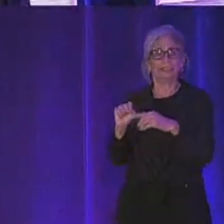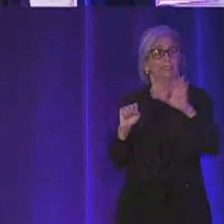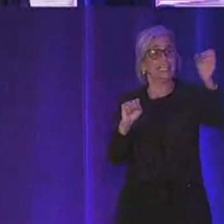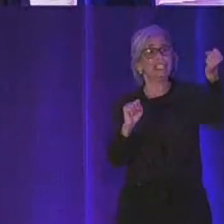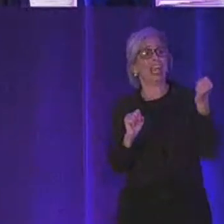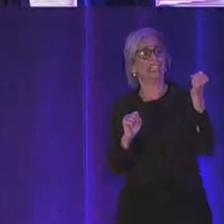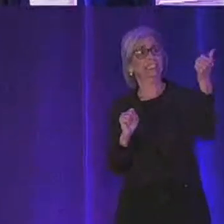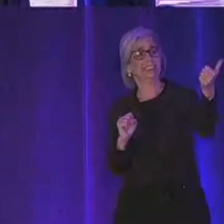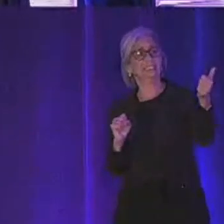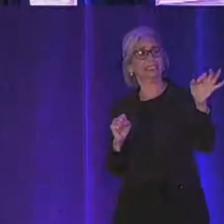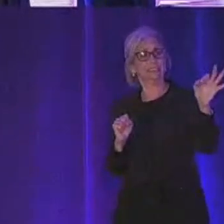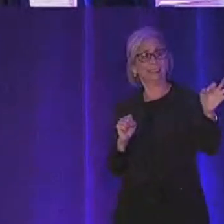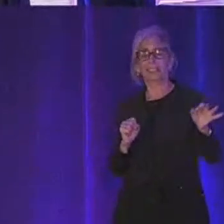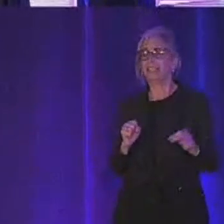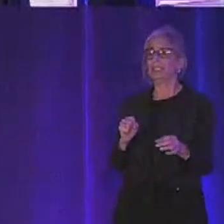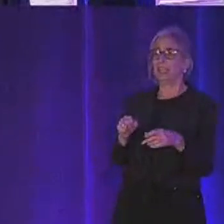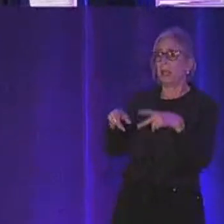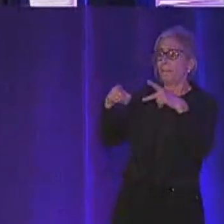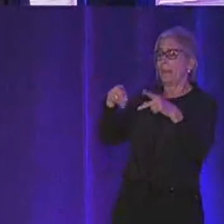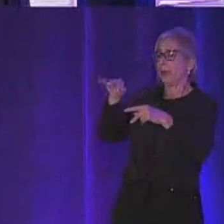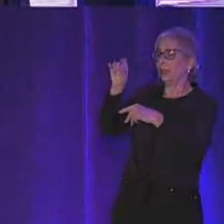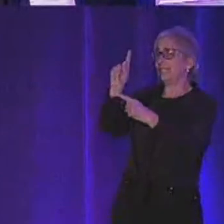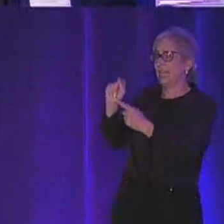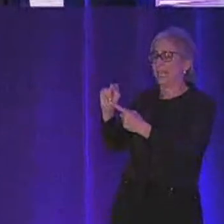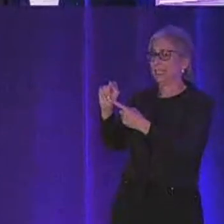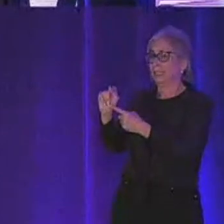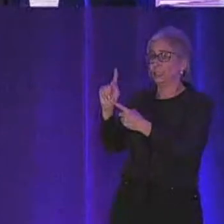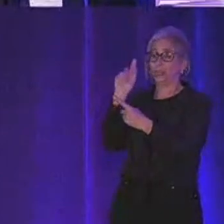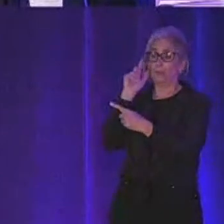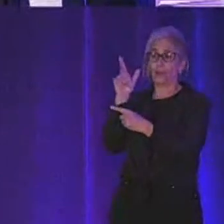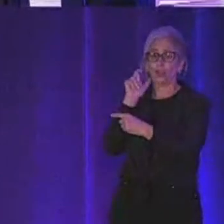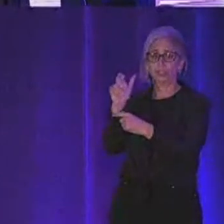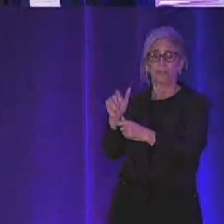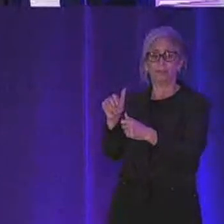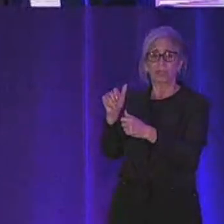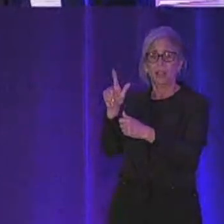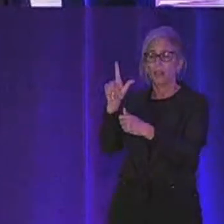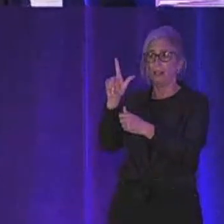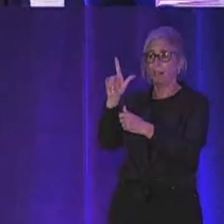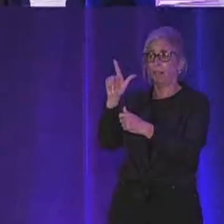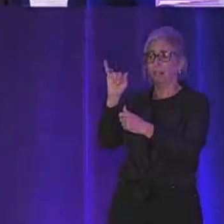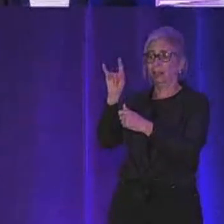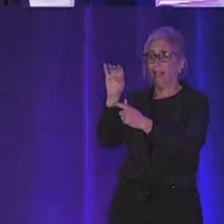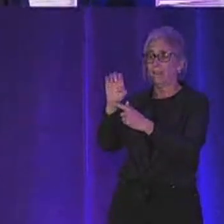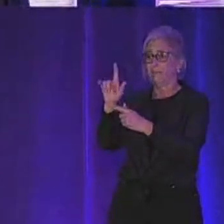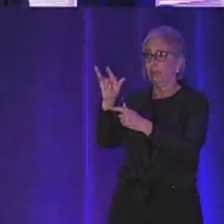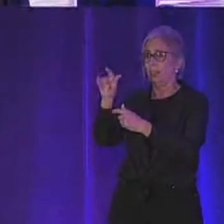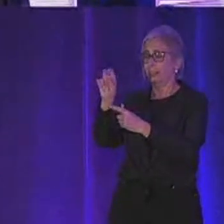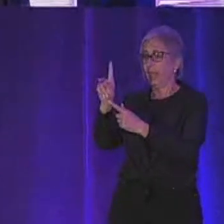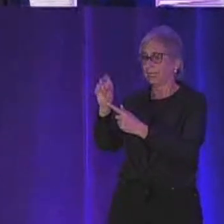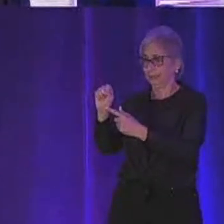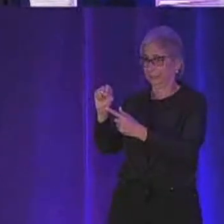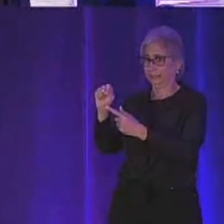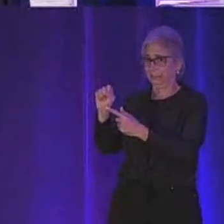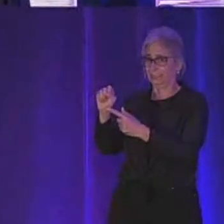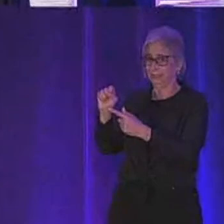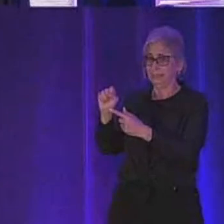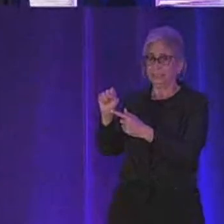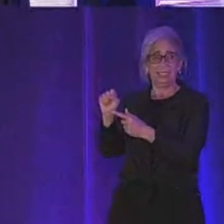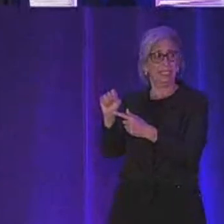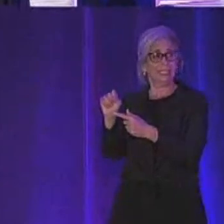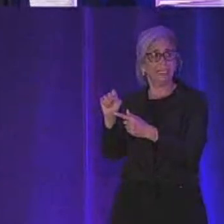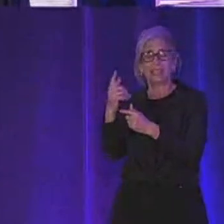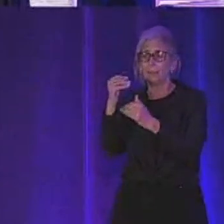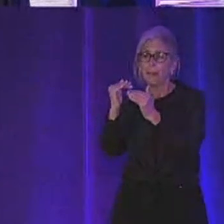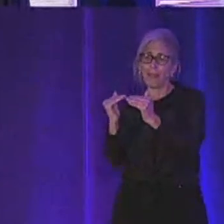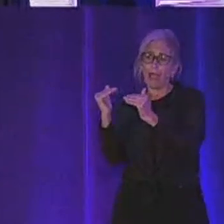absolutely. And similar to PartyKit is live, anyone heard of live blocks? Like two of you. Live blocks is like PartyKit, but maybe a little bit